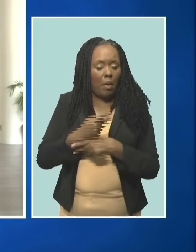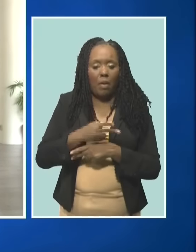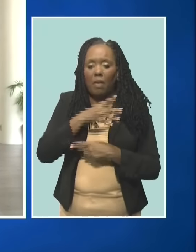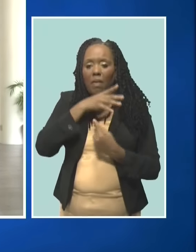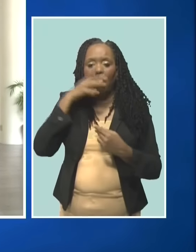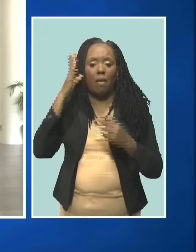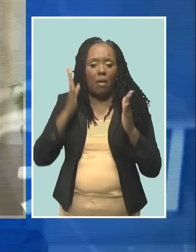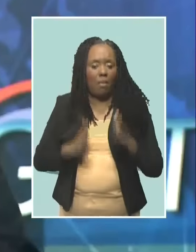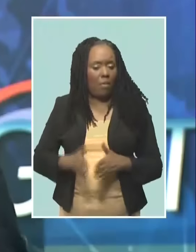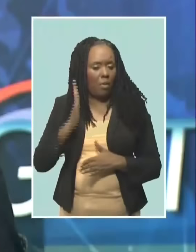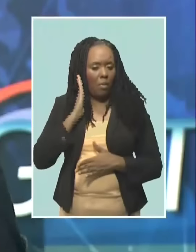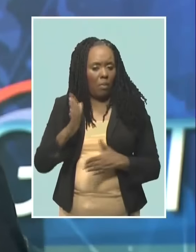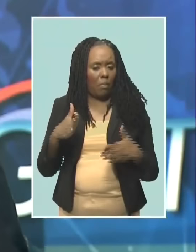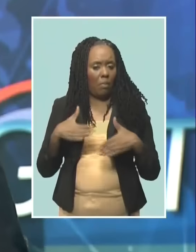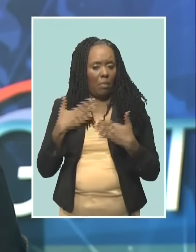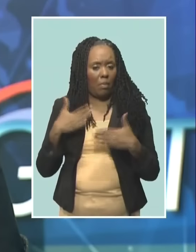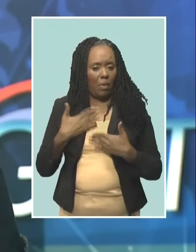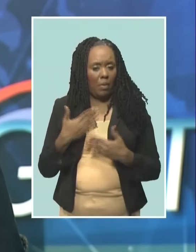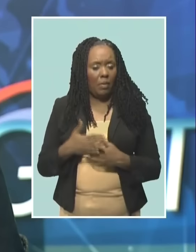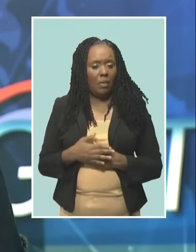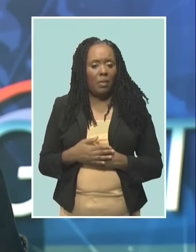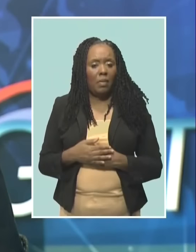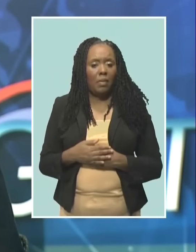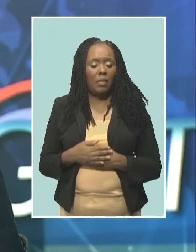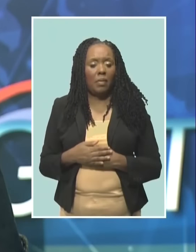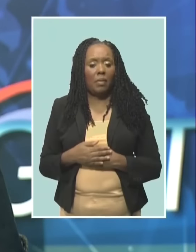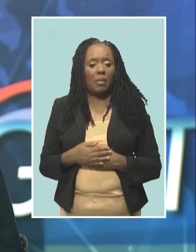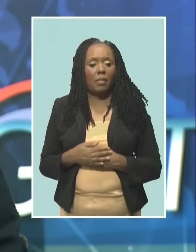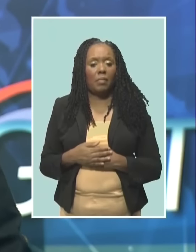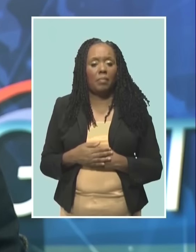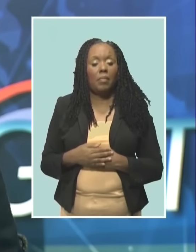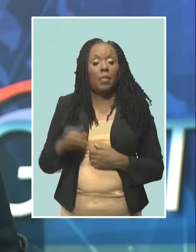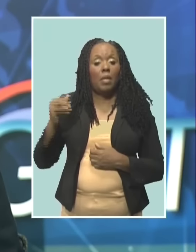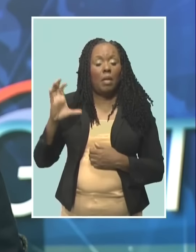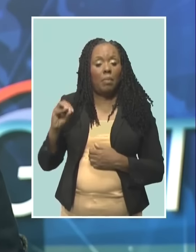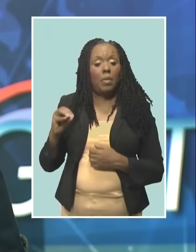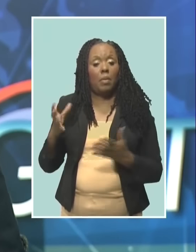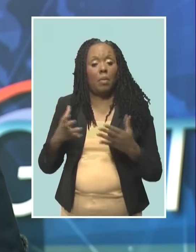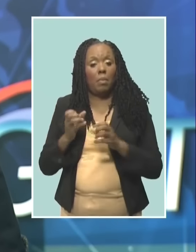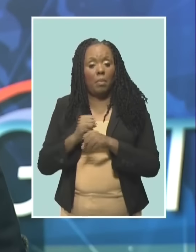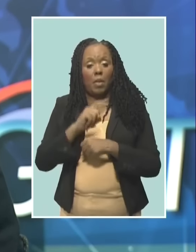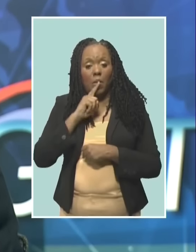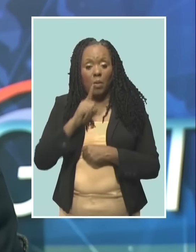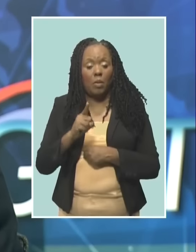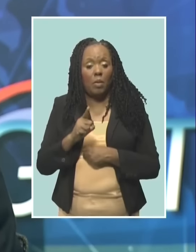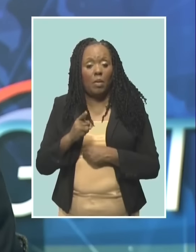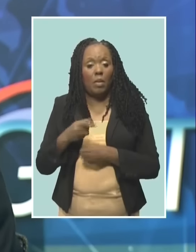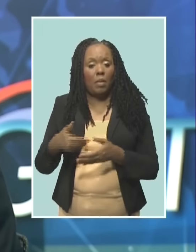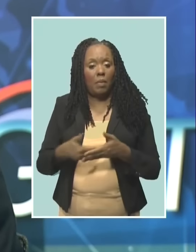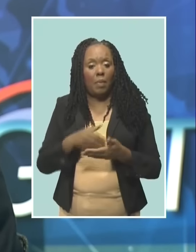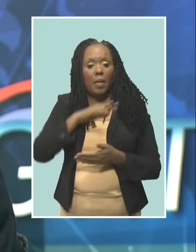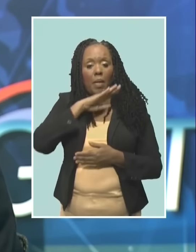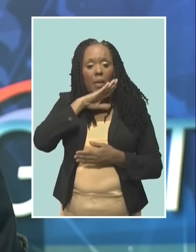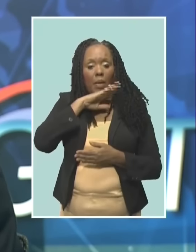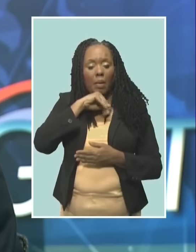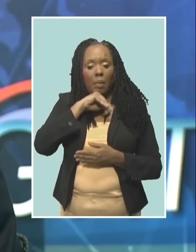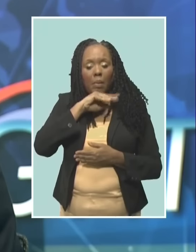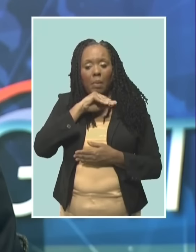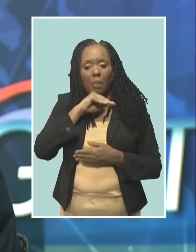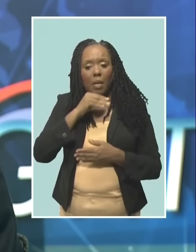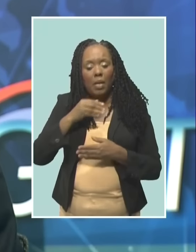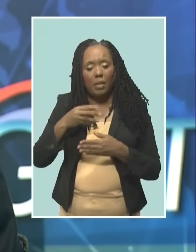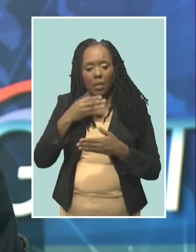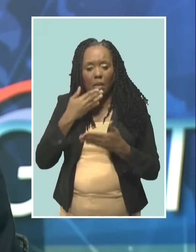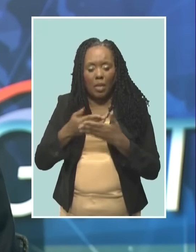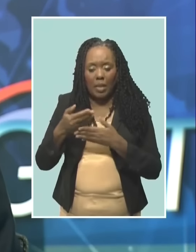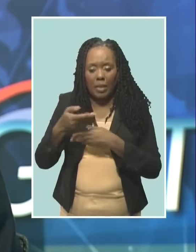farmers will be happy. Mr. Gardner says Pinnacle Feeds wants to ensure piglets are managed well at this critical stage.